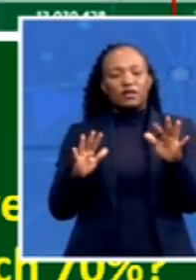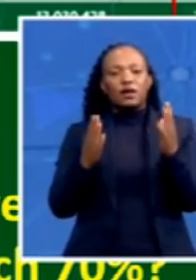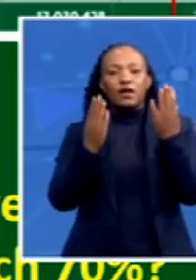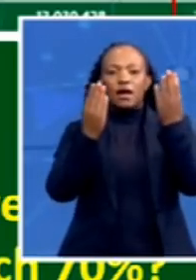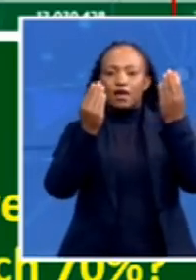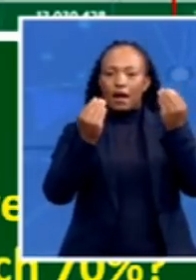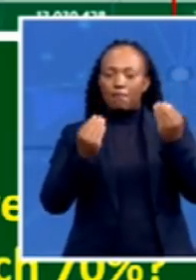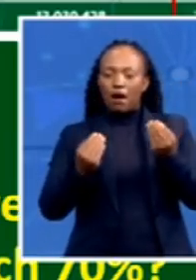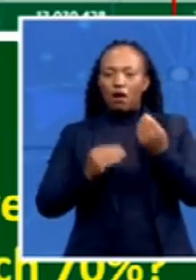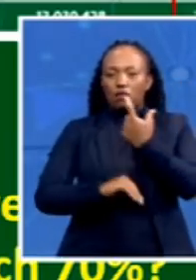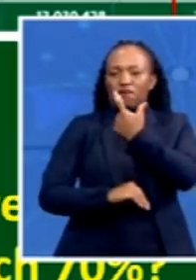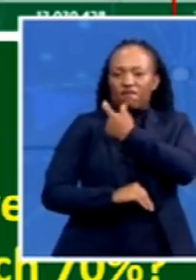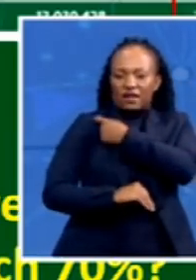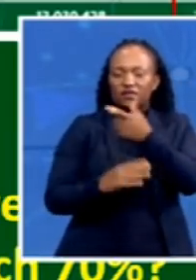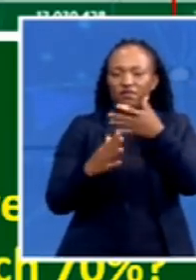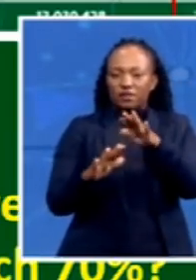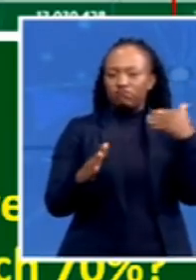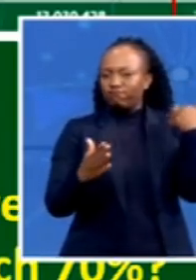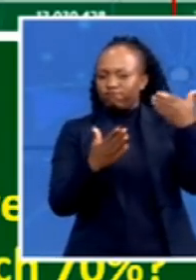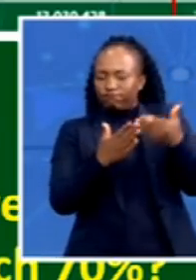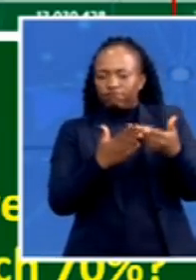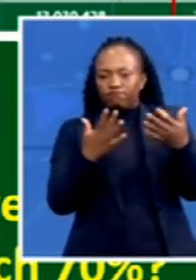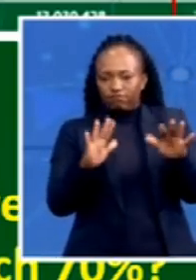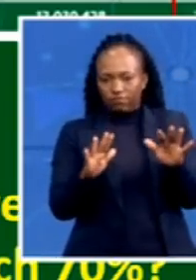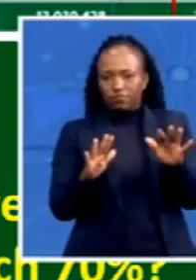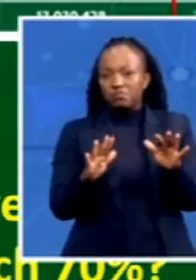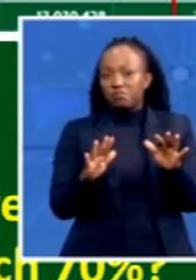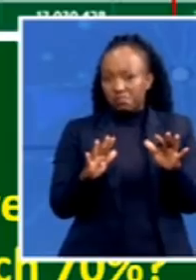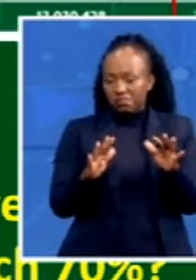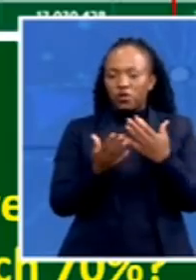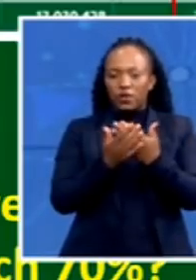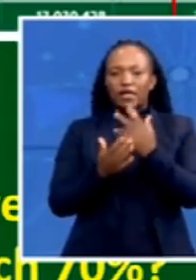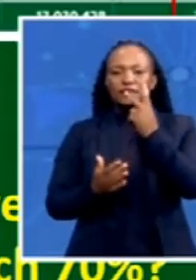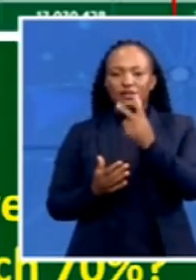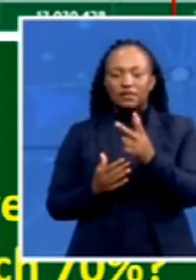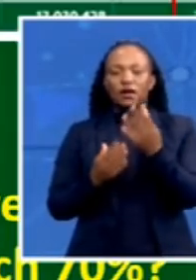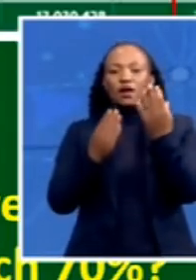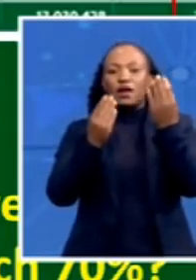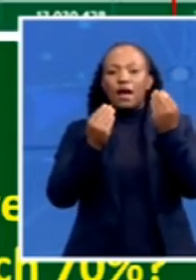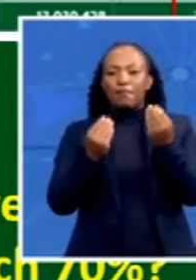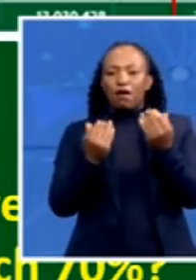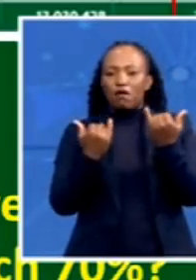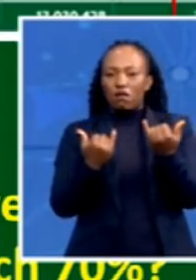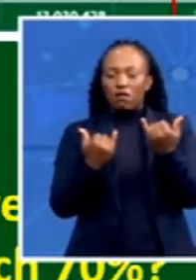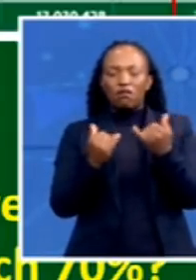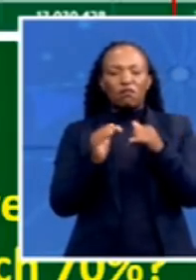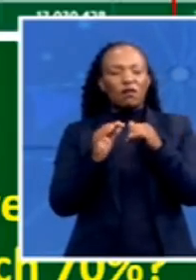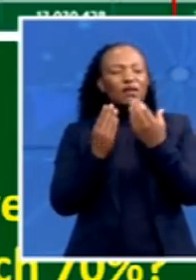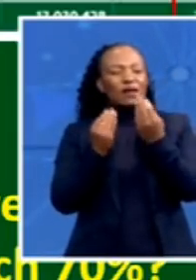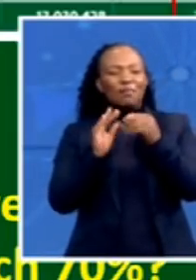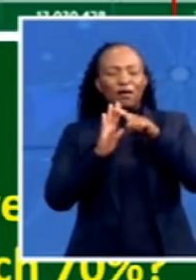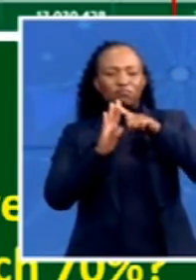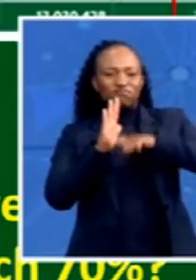moment, then you will see that our numbers are really quite low, while we need to aim for